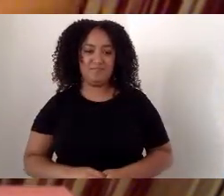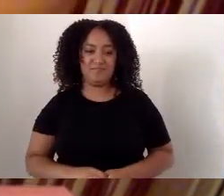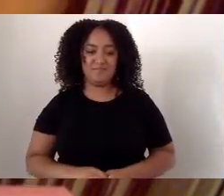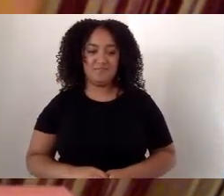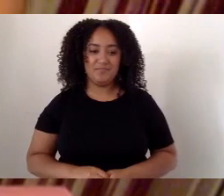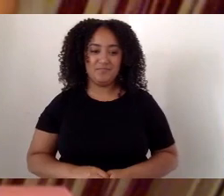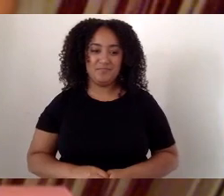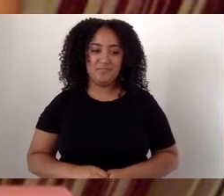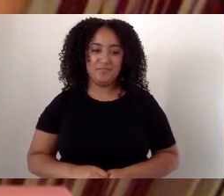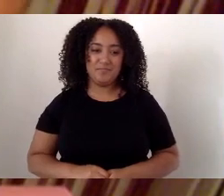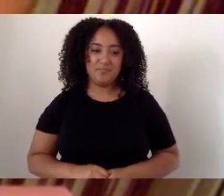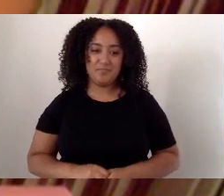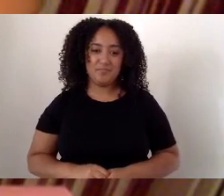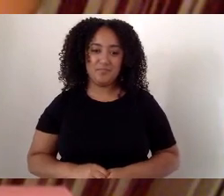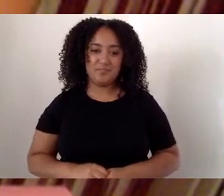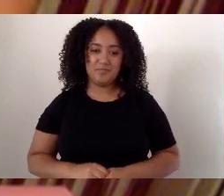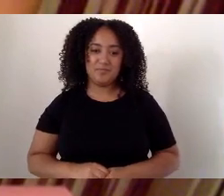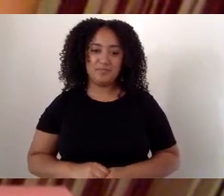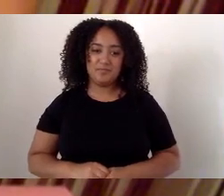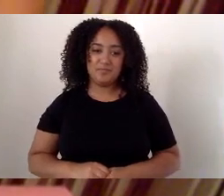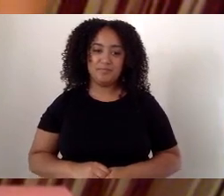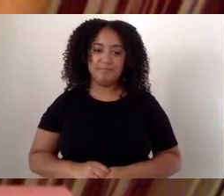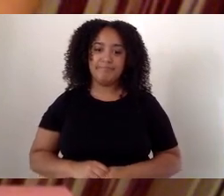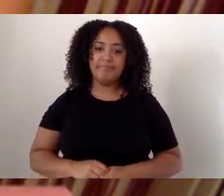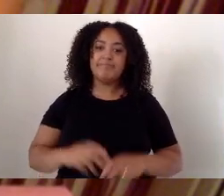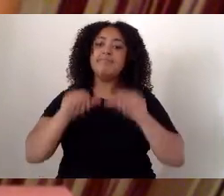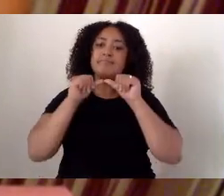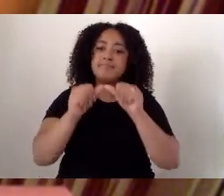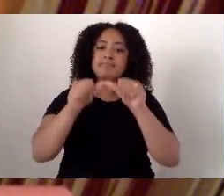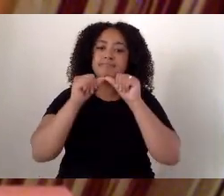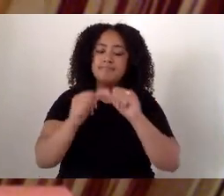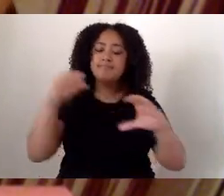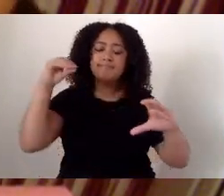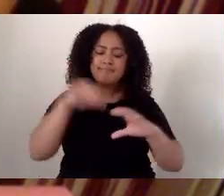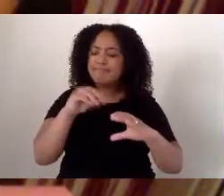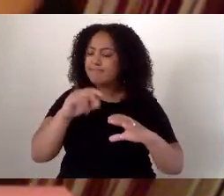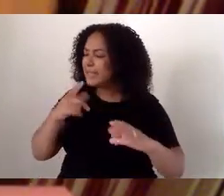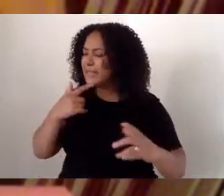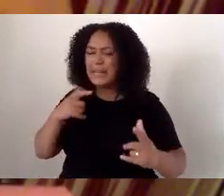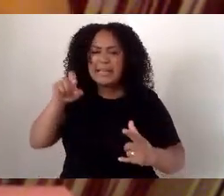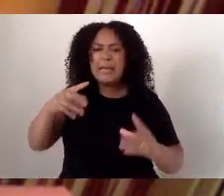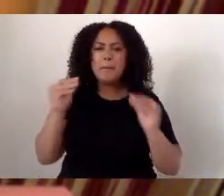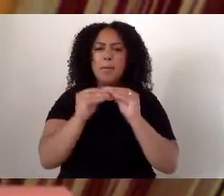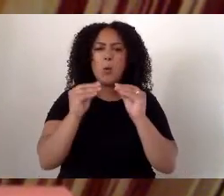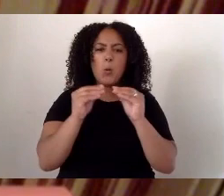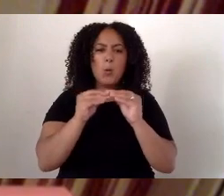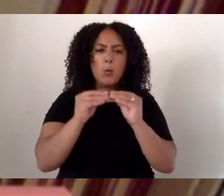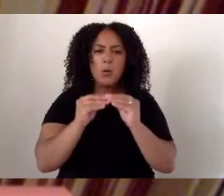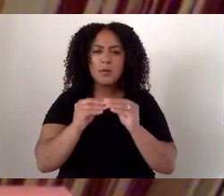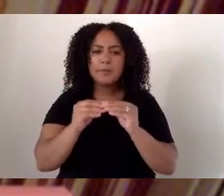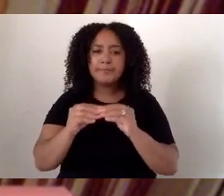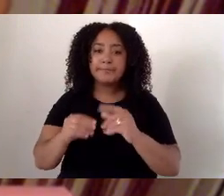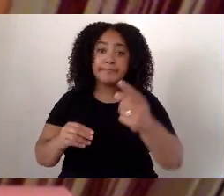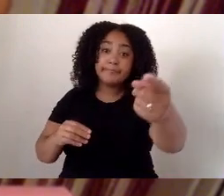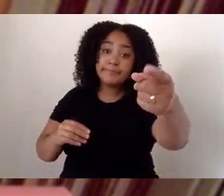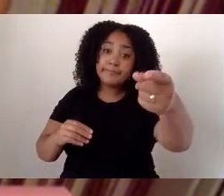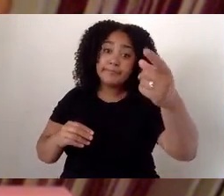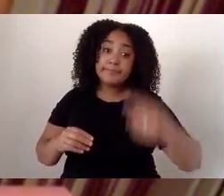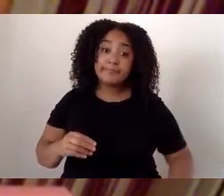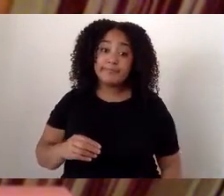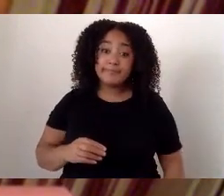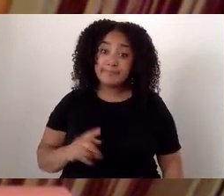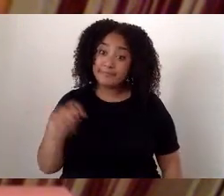And then it'll start to take shape. I think mine needs a little bit more. Running out of things. You could